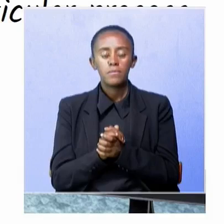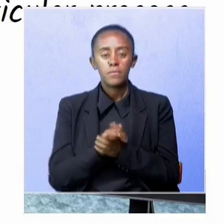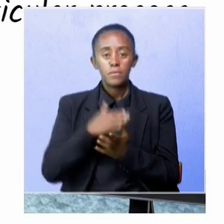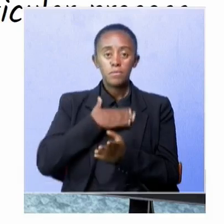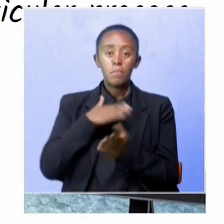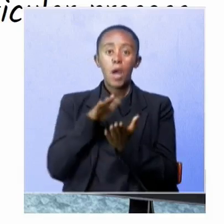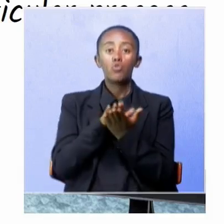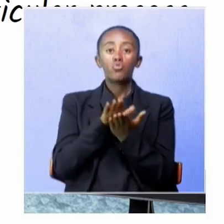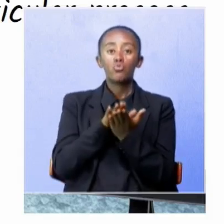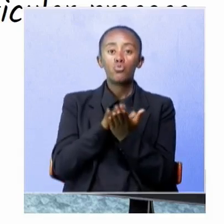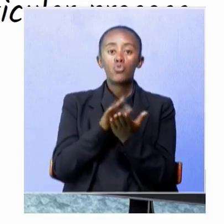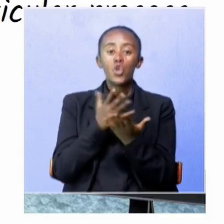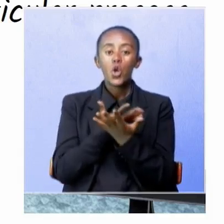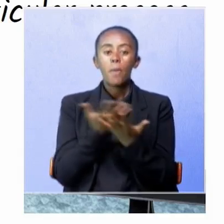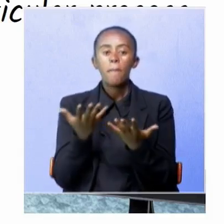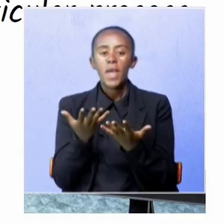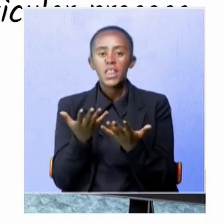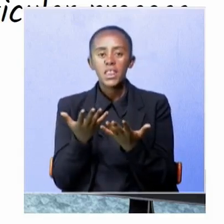equipment,